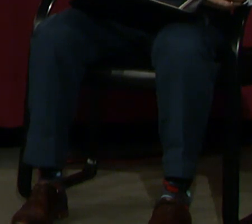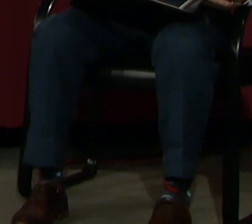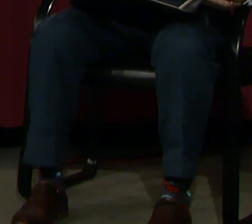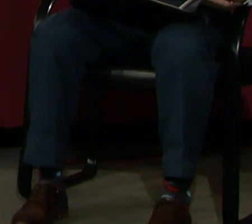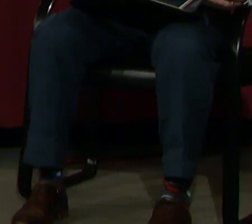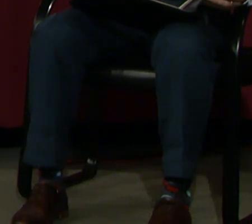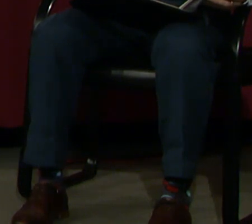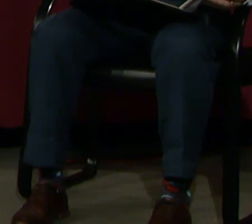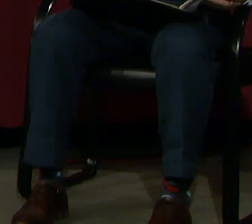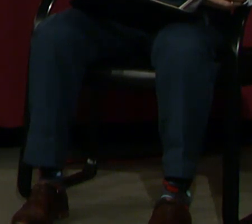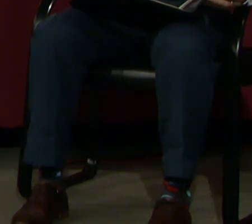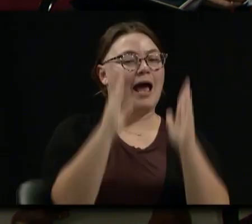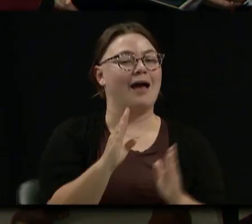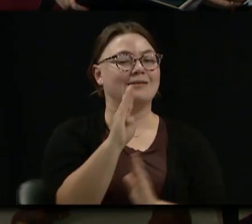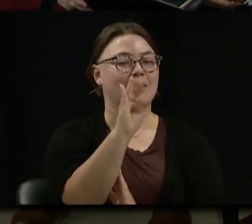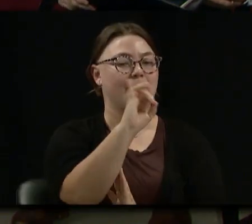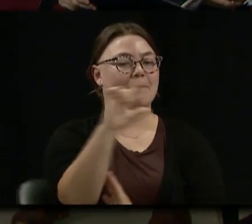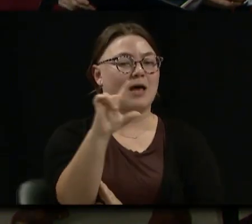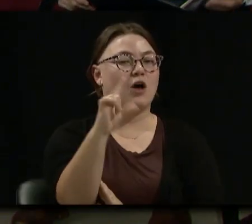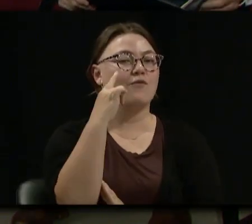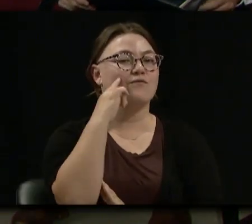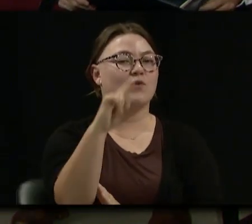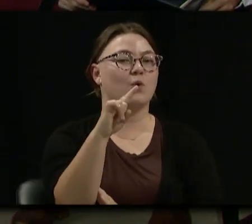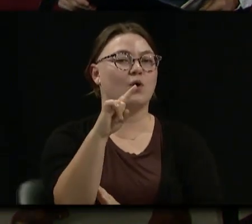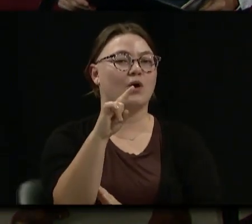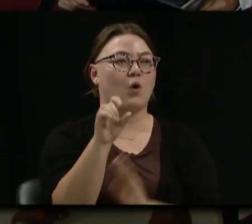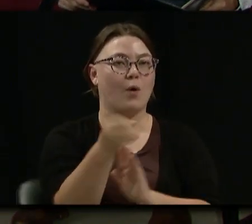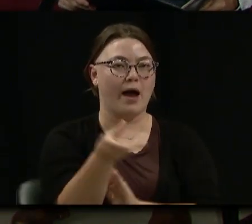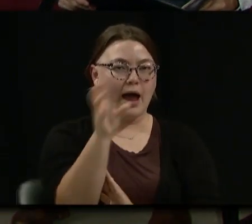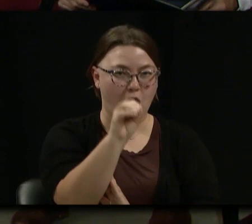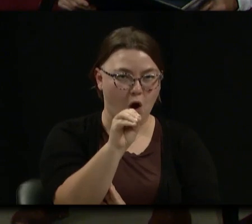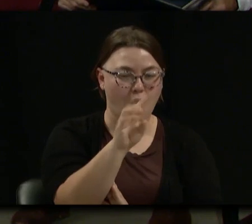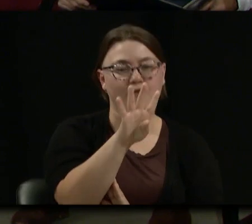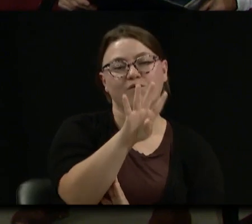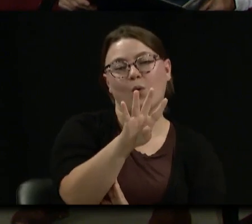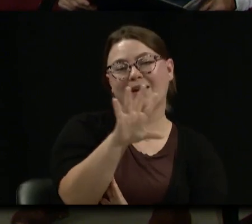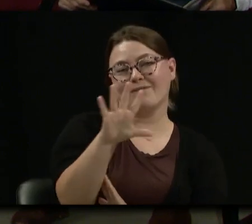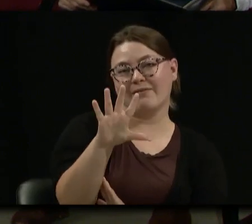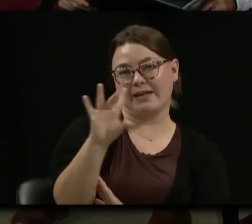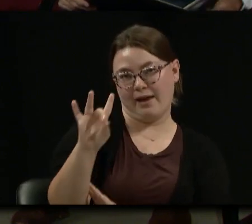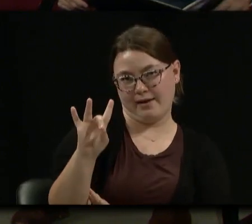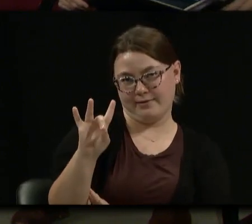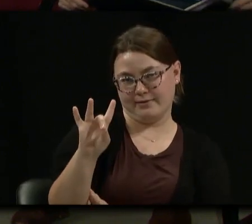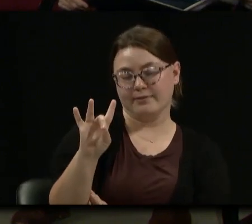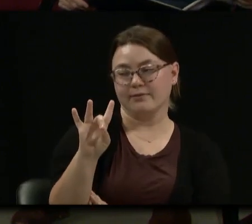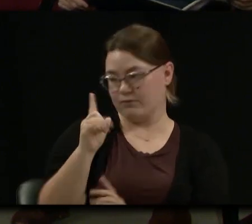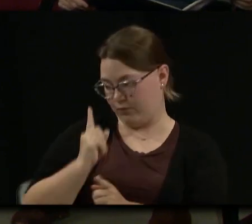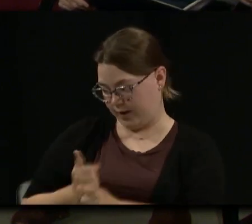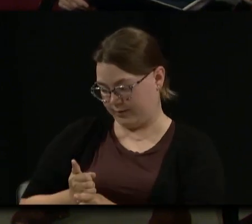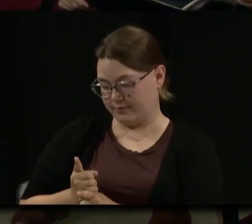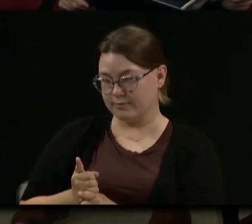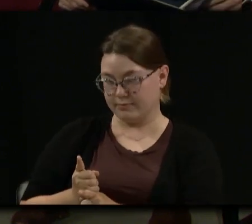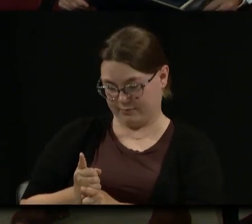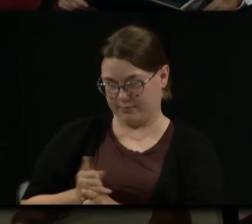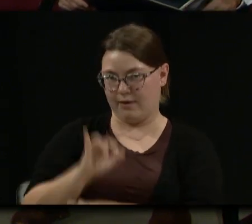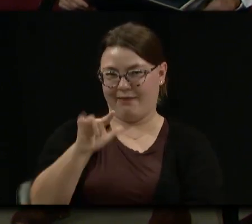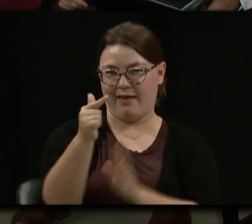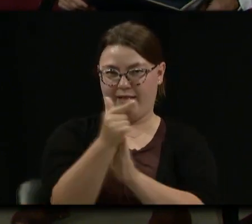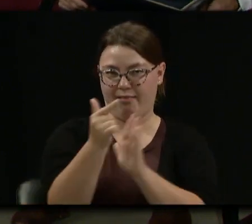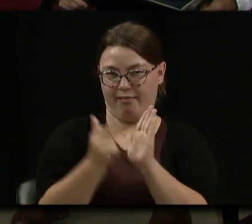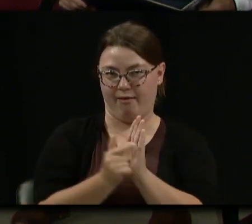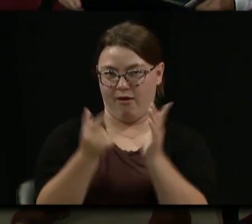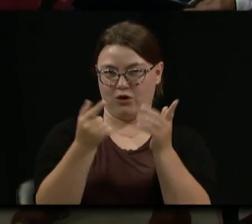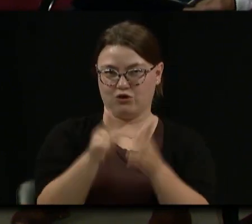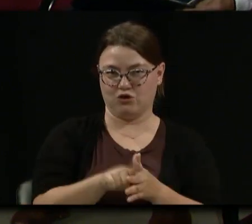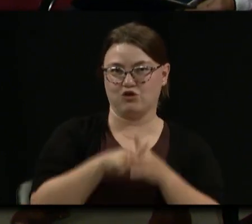from 2022. That was House Bill 458. Correct. And that law passed, took effect in